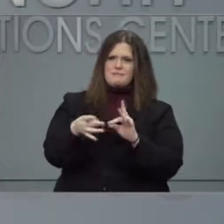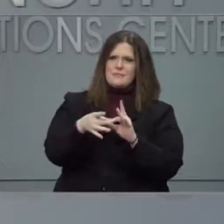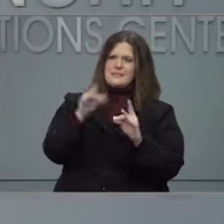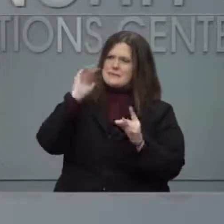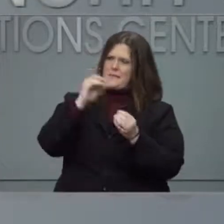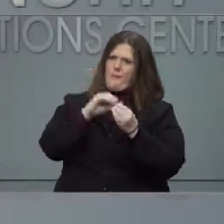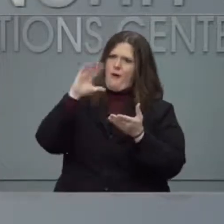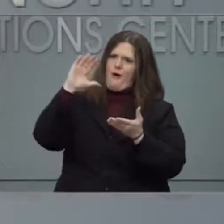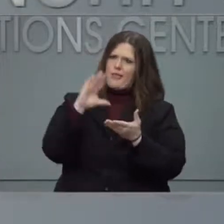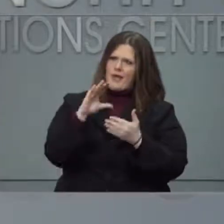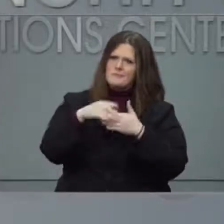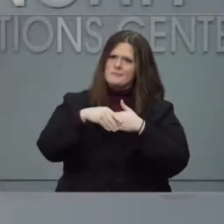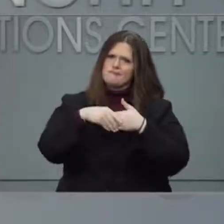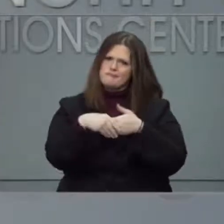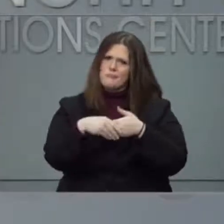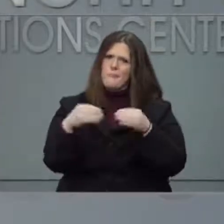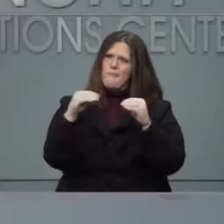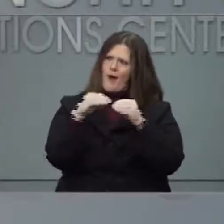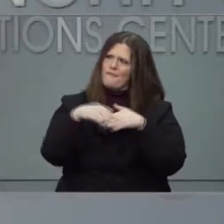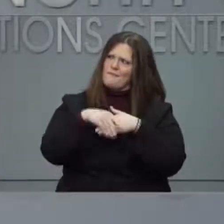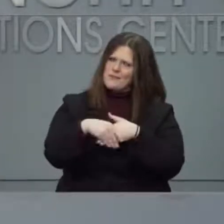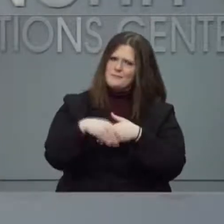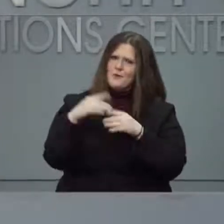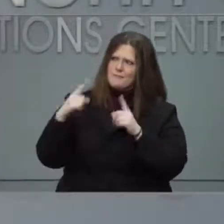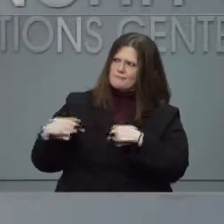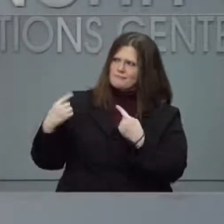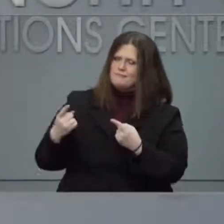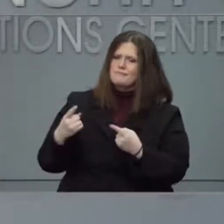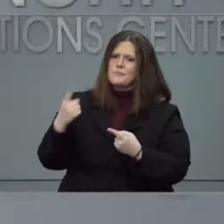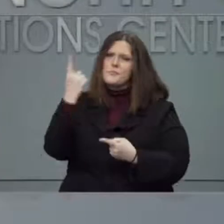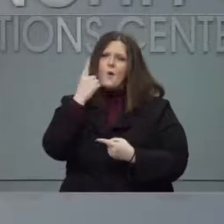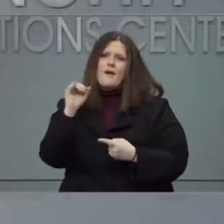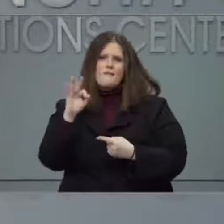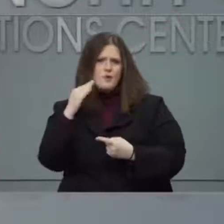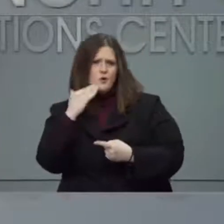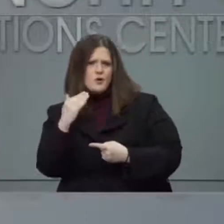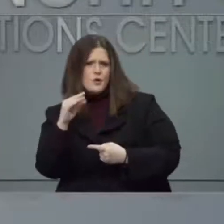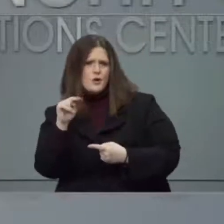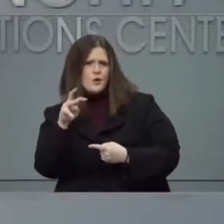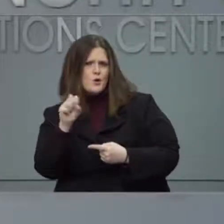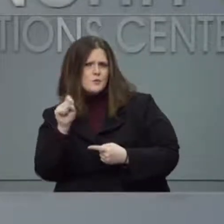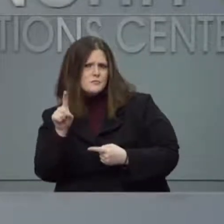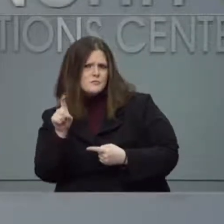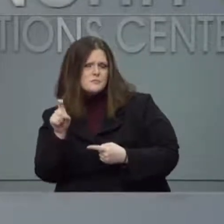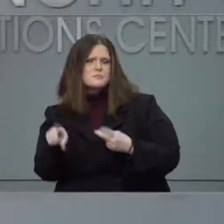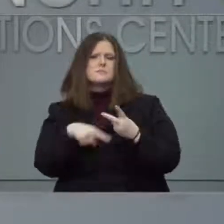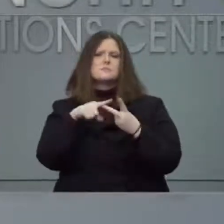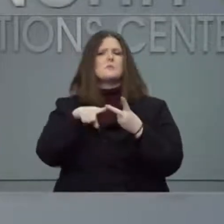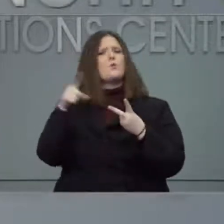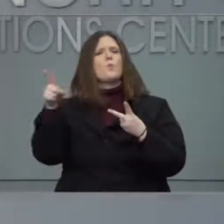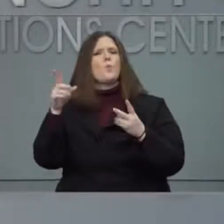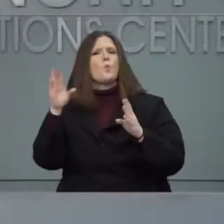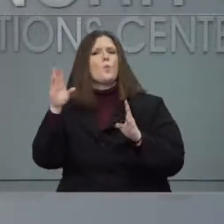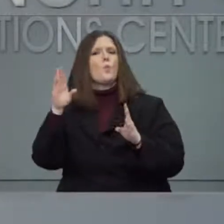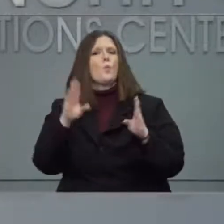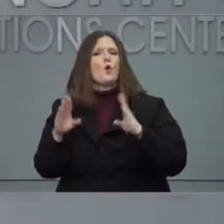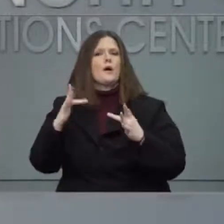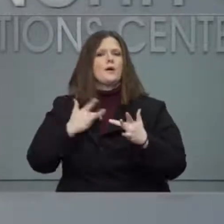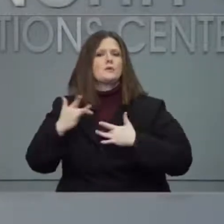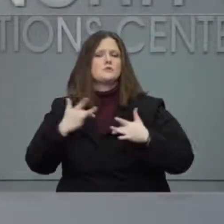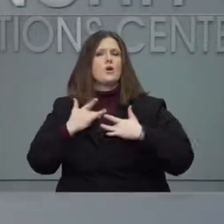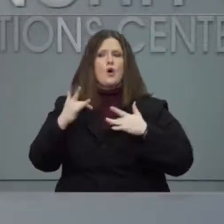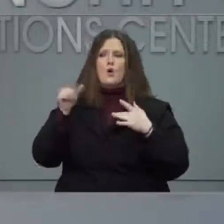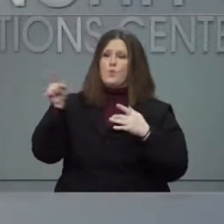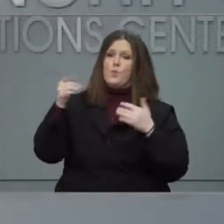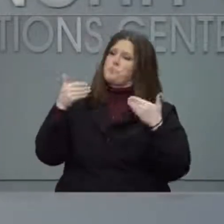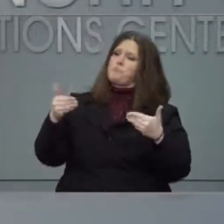restrictions that we've seen thus far. My second question is, are you worried about a backslide? You know, people seeing this as